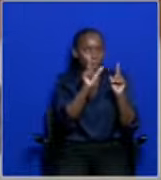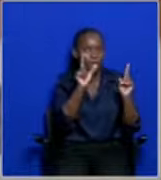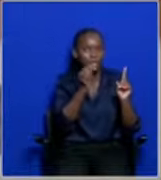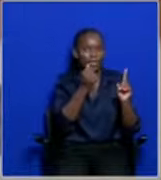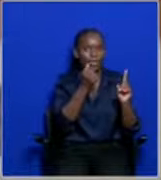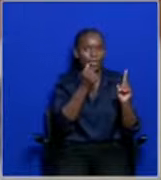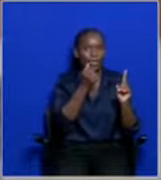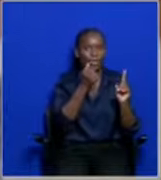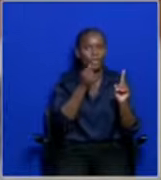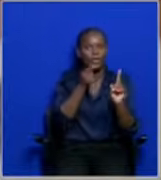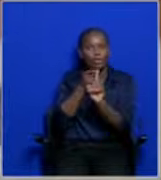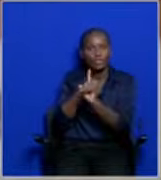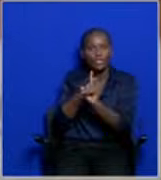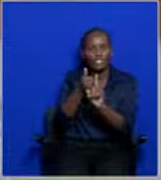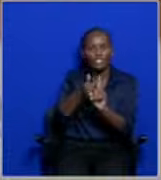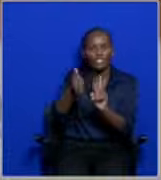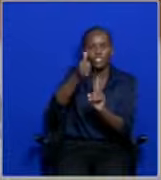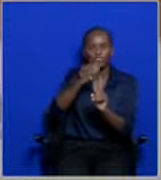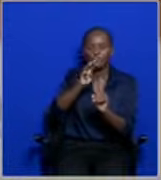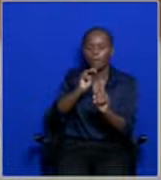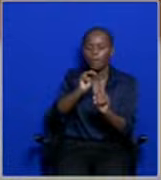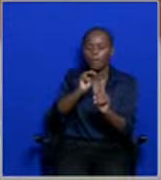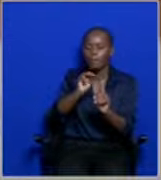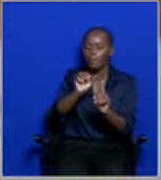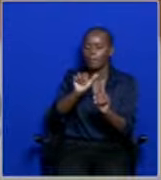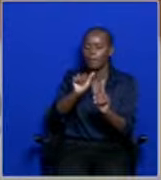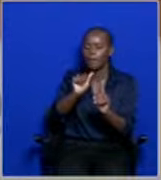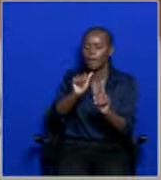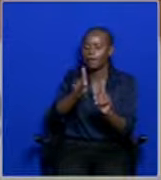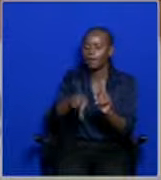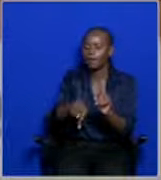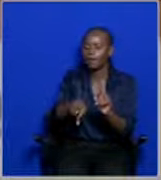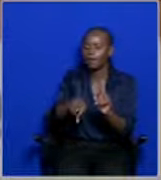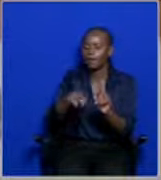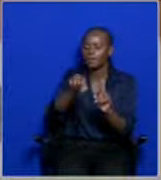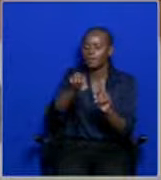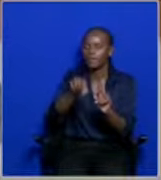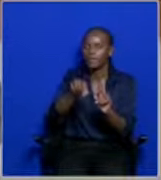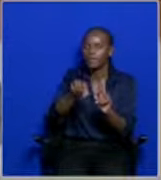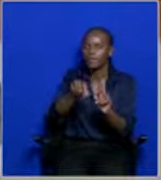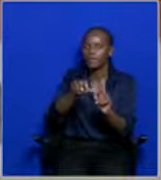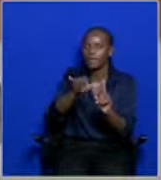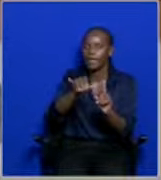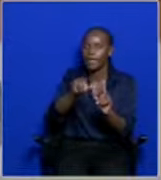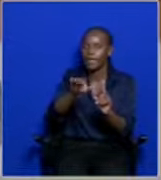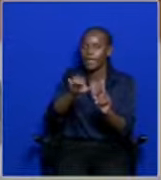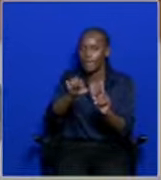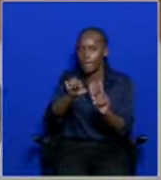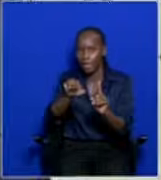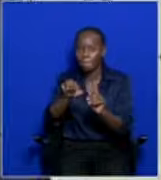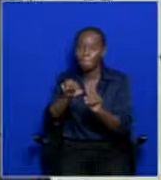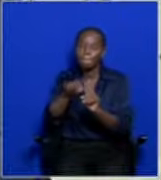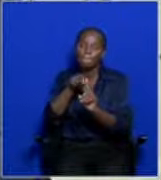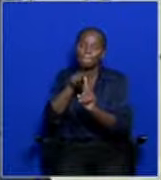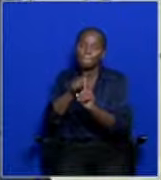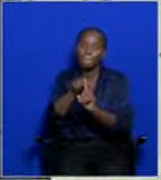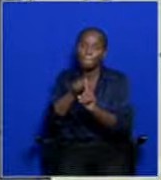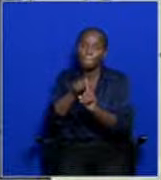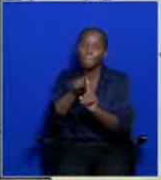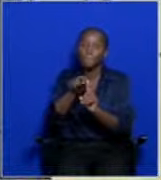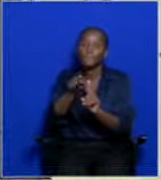August 2023, the complainant submitted a notice